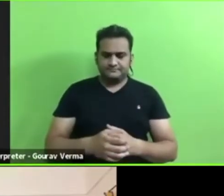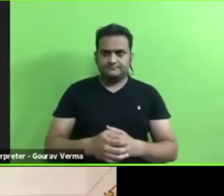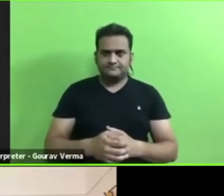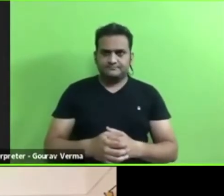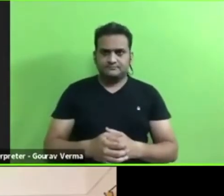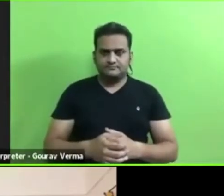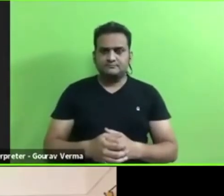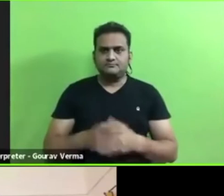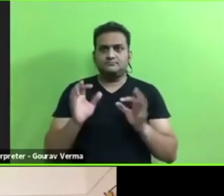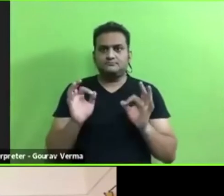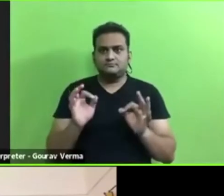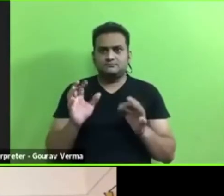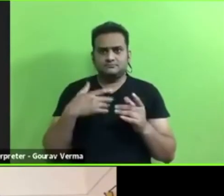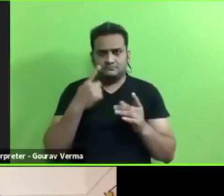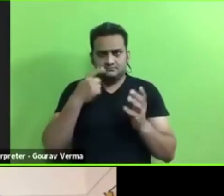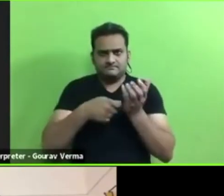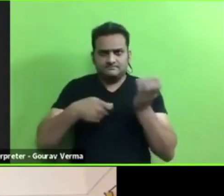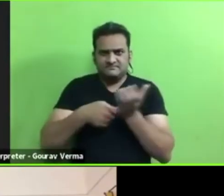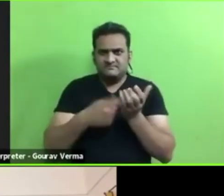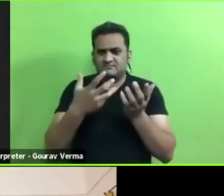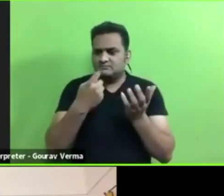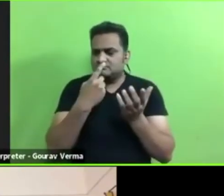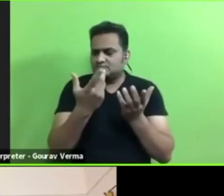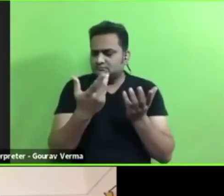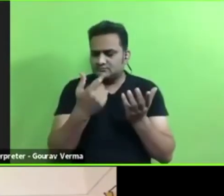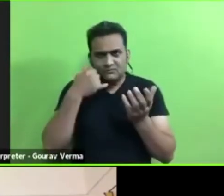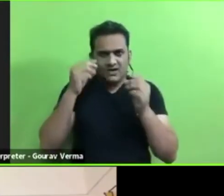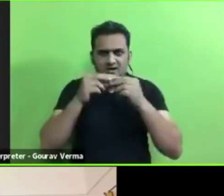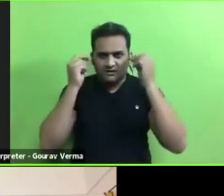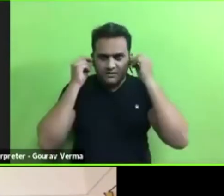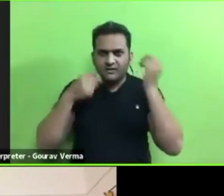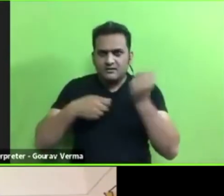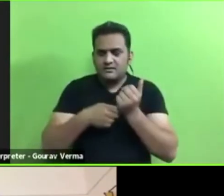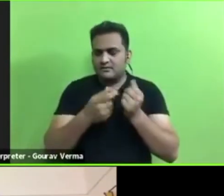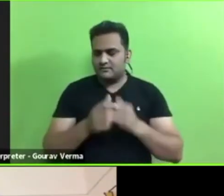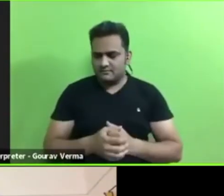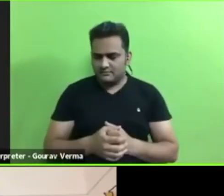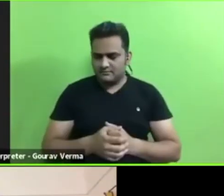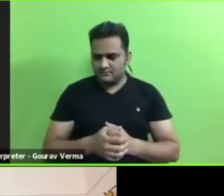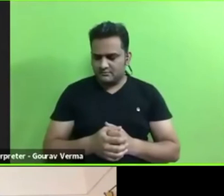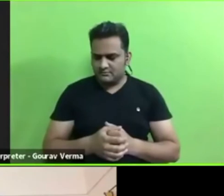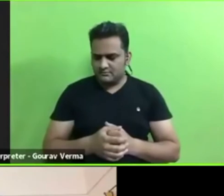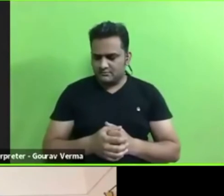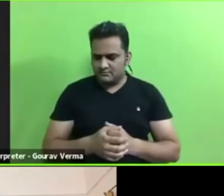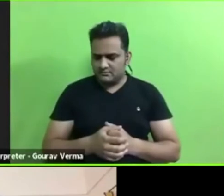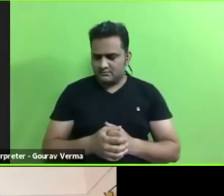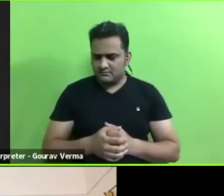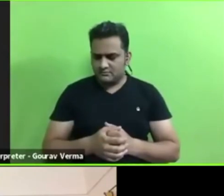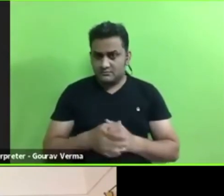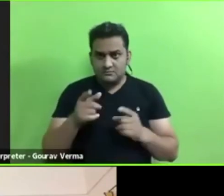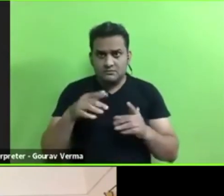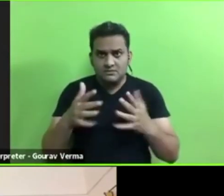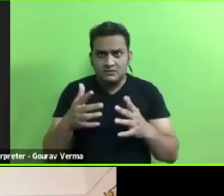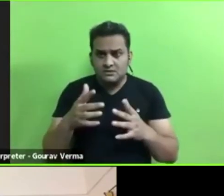As I'm plugging this, what I wanted to really talk about is how then are there any